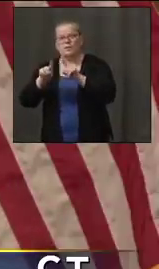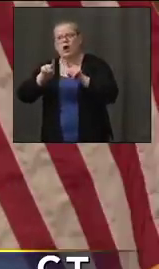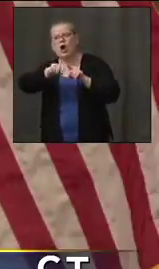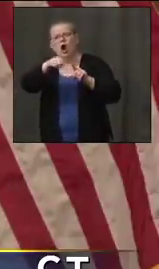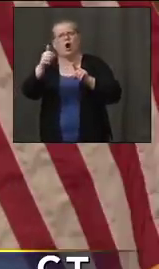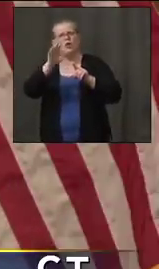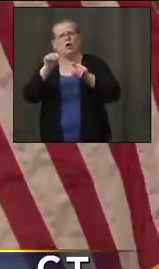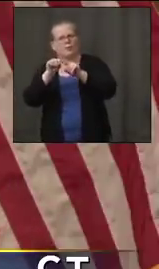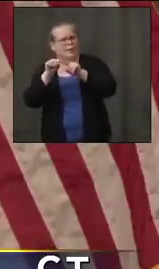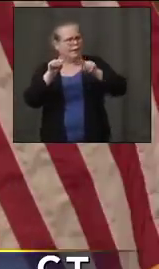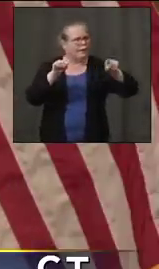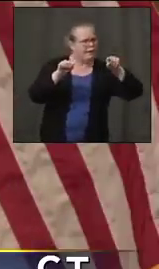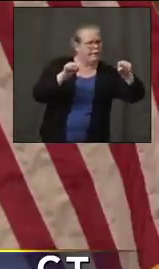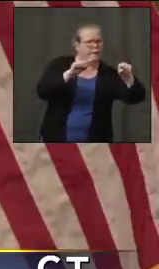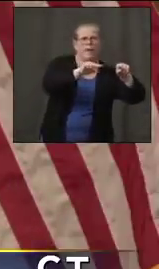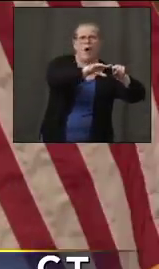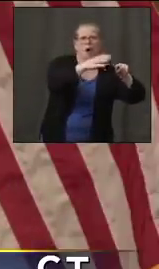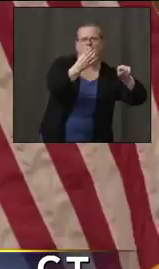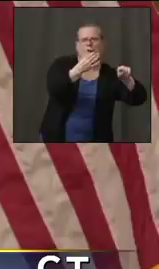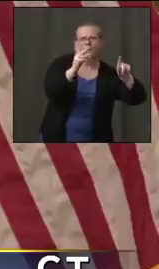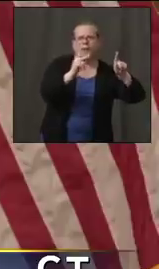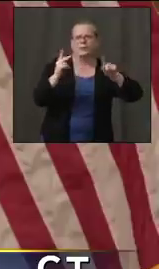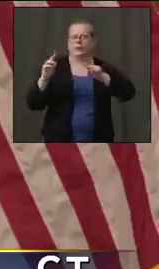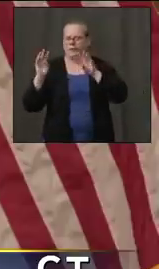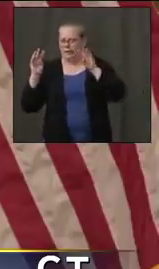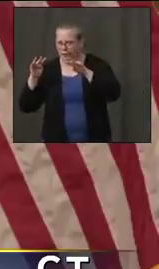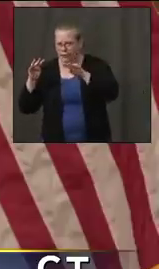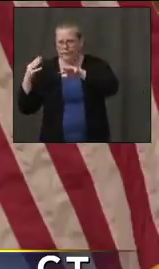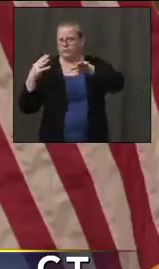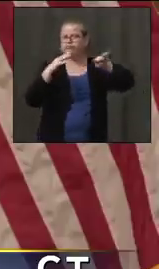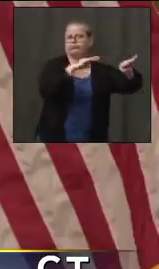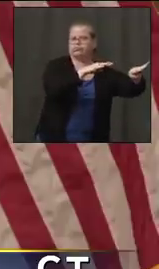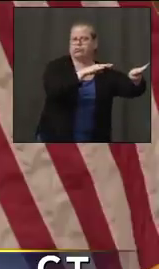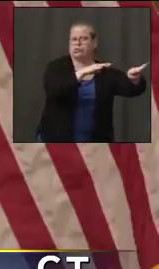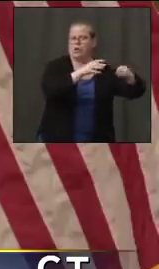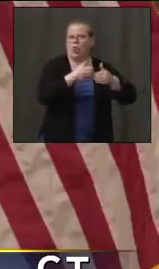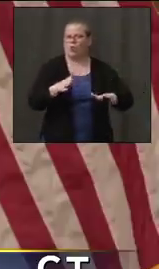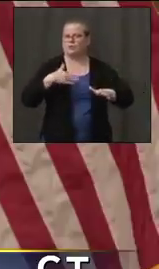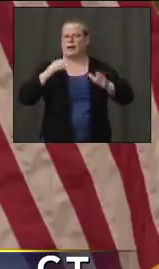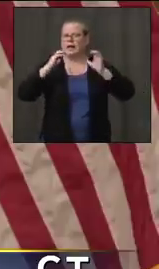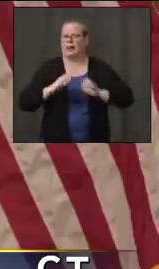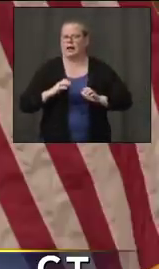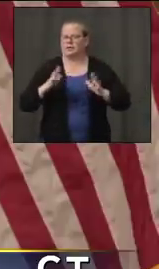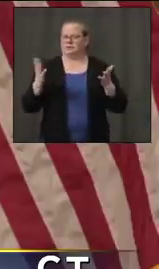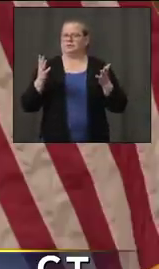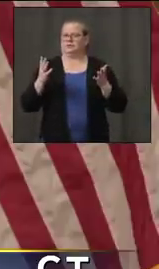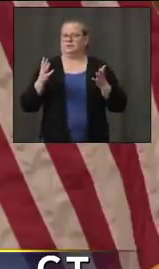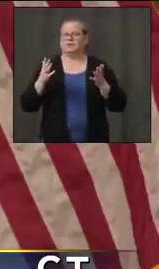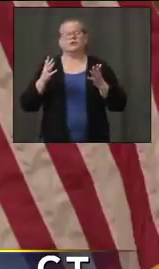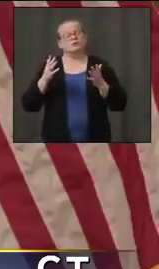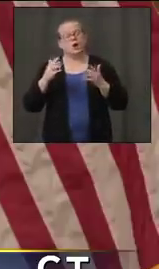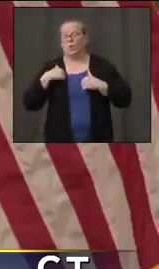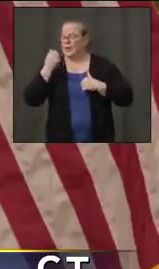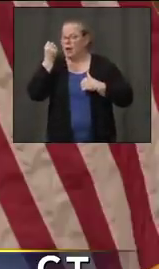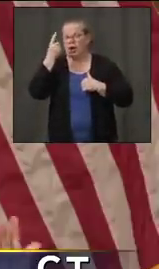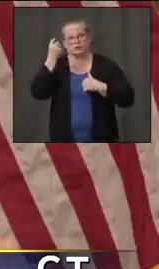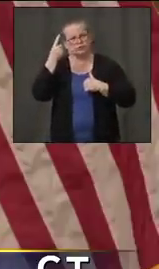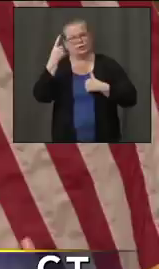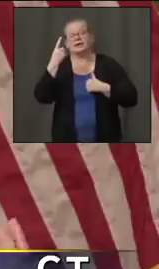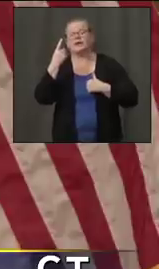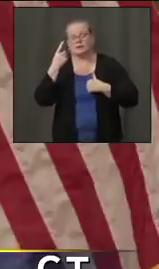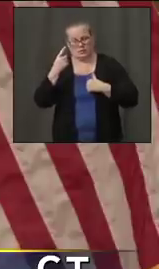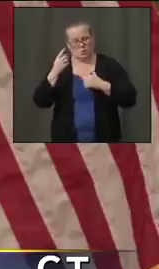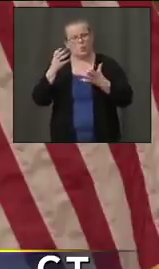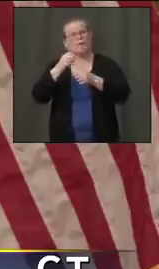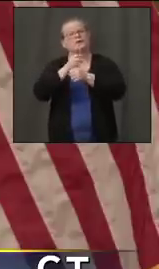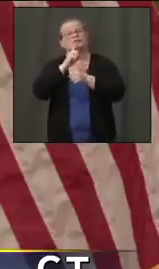want you to feel comfortable. We want your clients to feel comfortable. And so we are looking forward